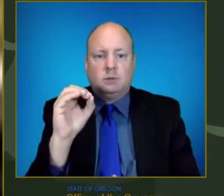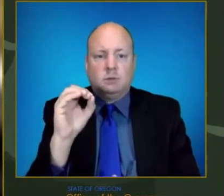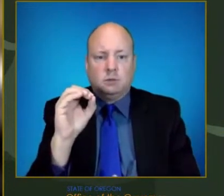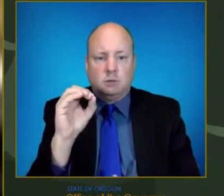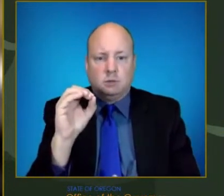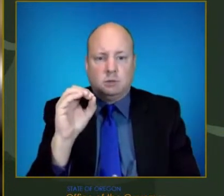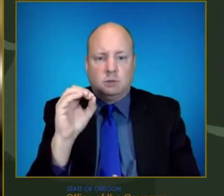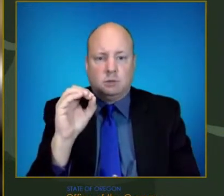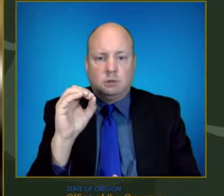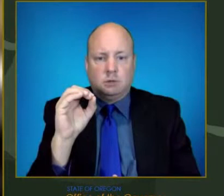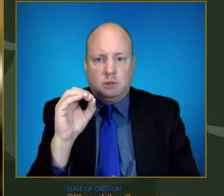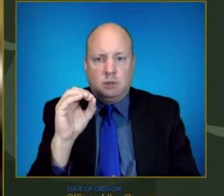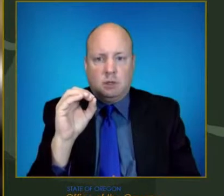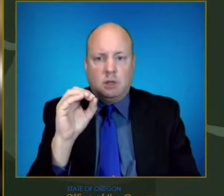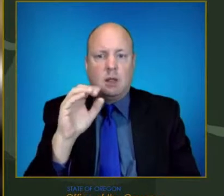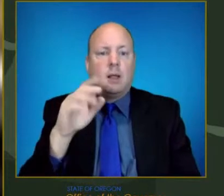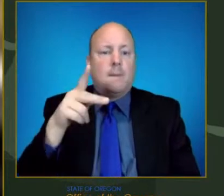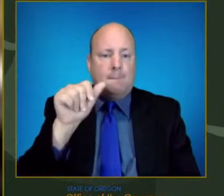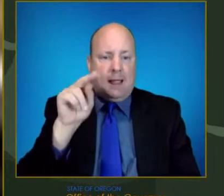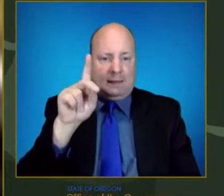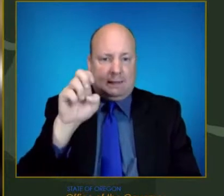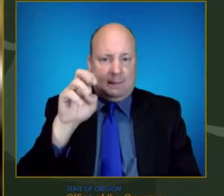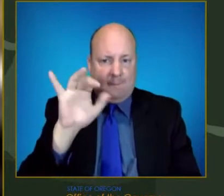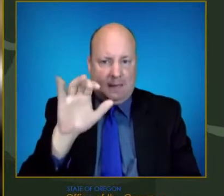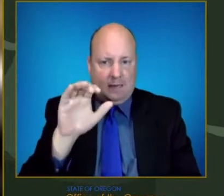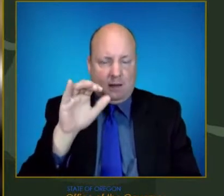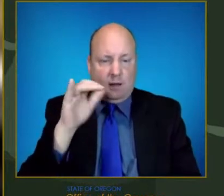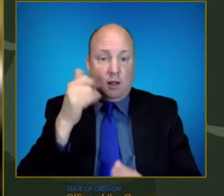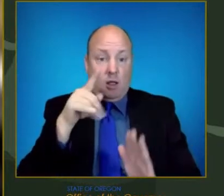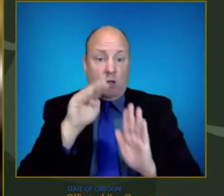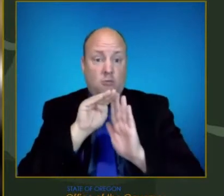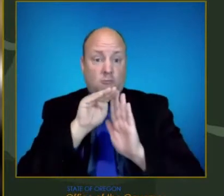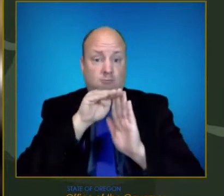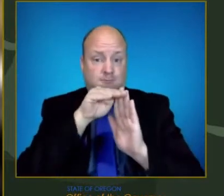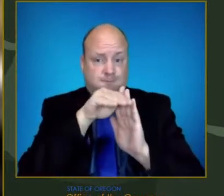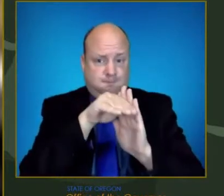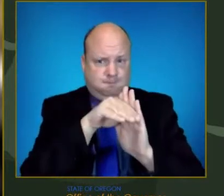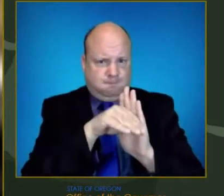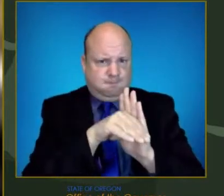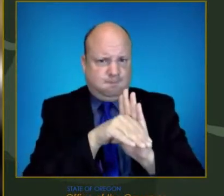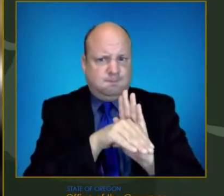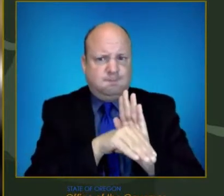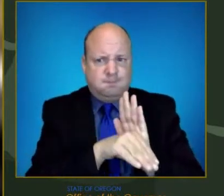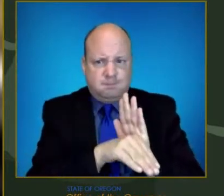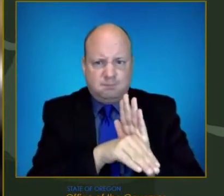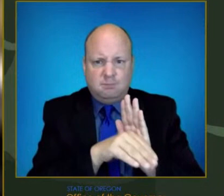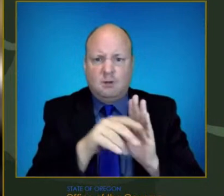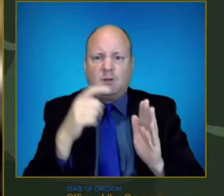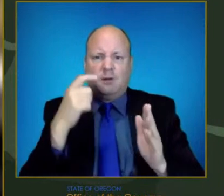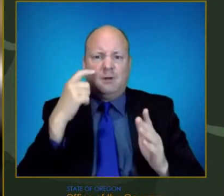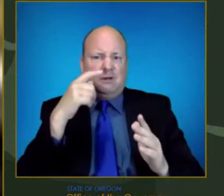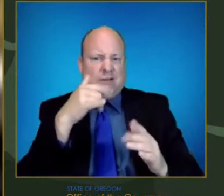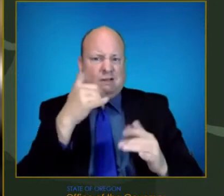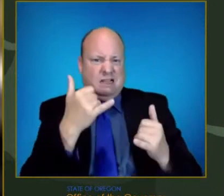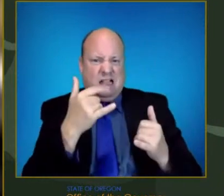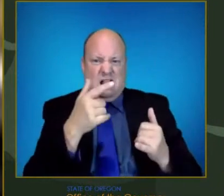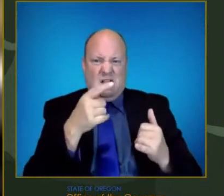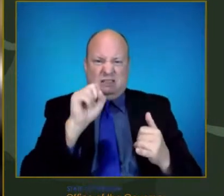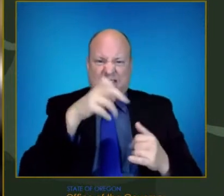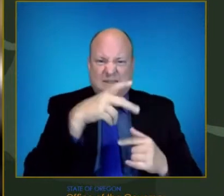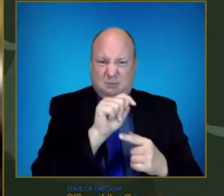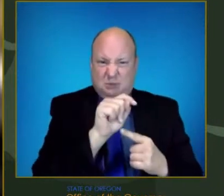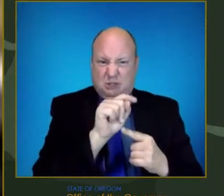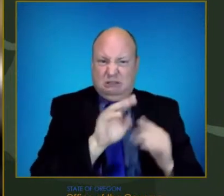slowly receding from the record highs that we experienced earlier in the month. However, our ability to sustain this welcome